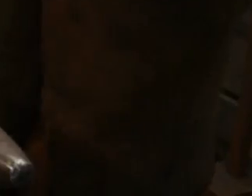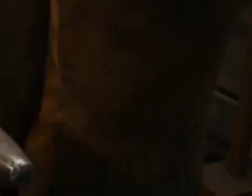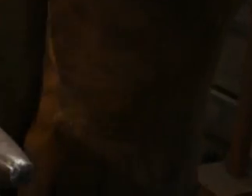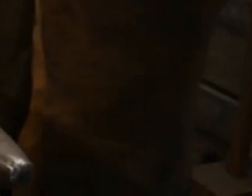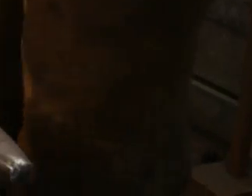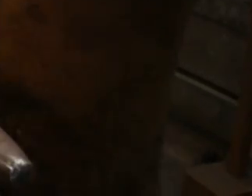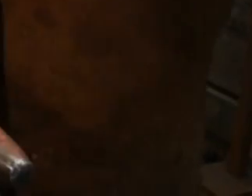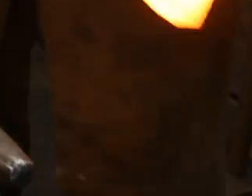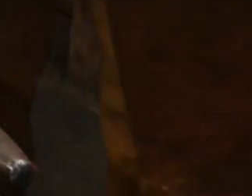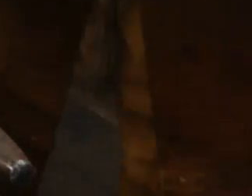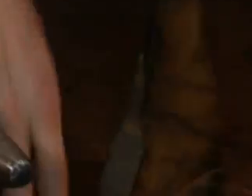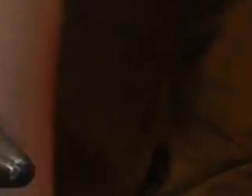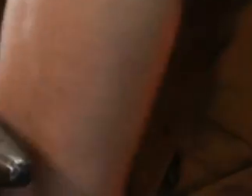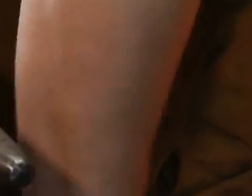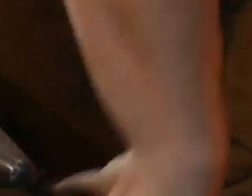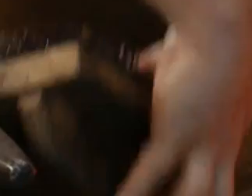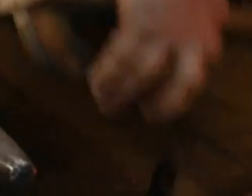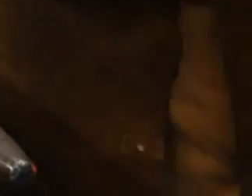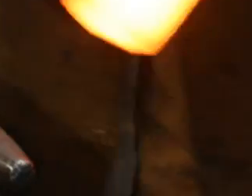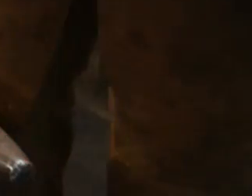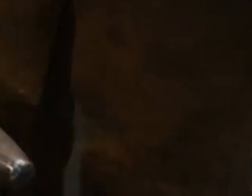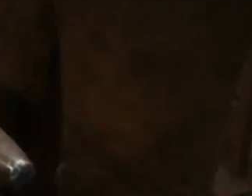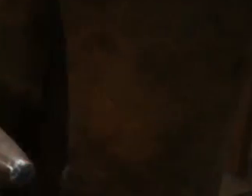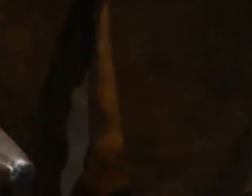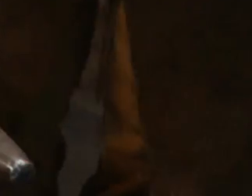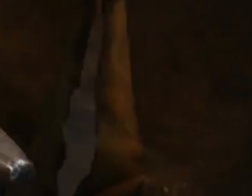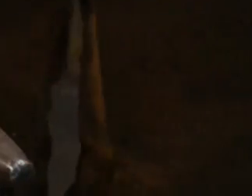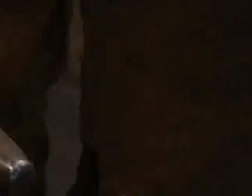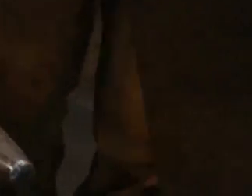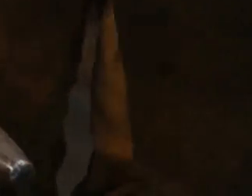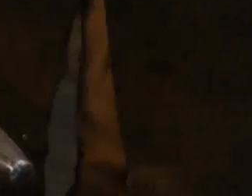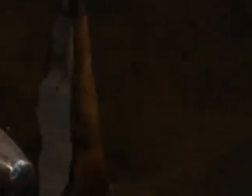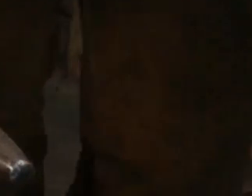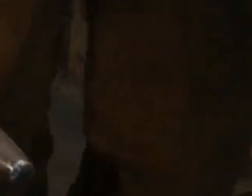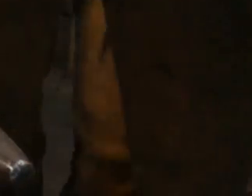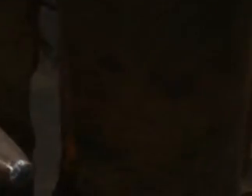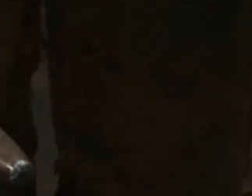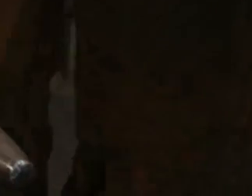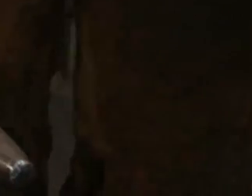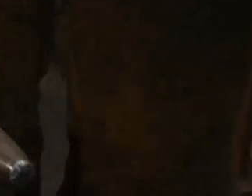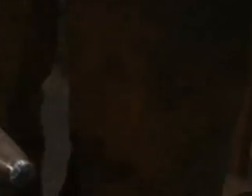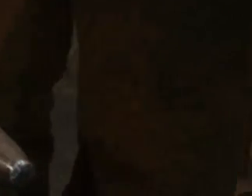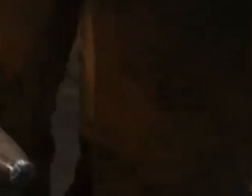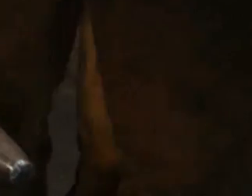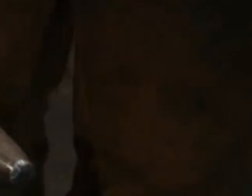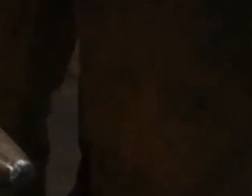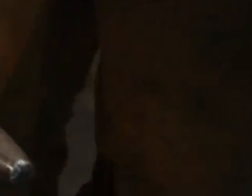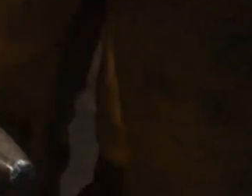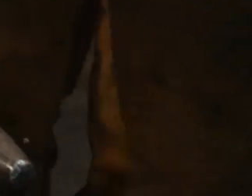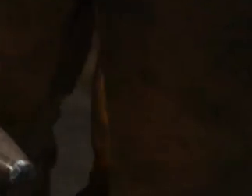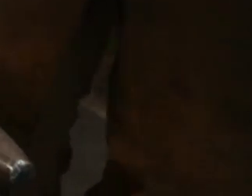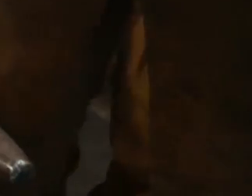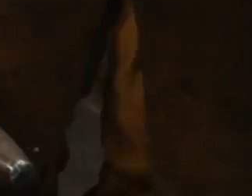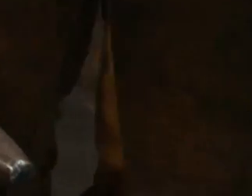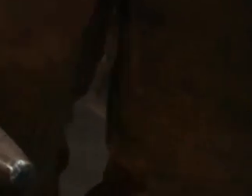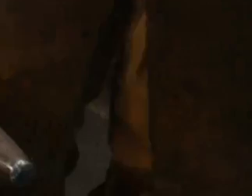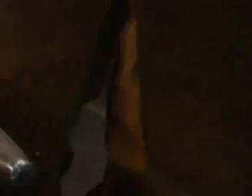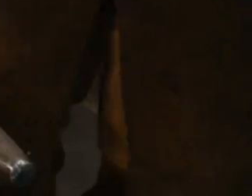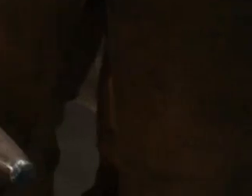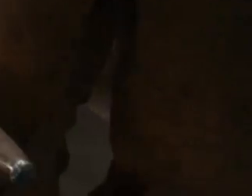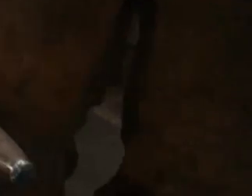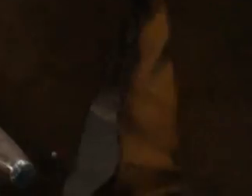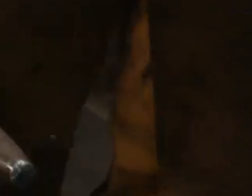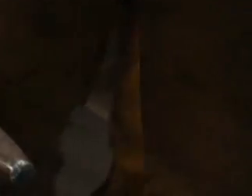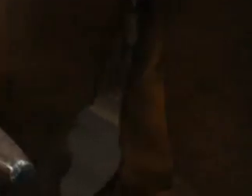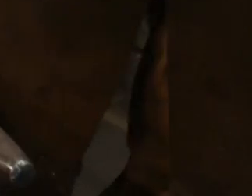Hit those like buttons, people. Corey Shire, hashtag Roy. I'm sure I can figure out where the term fairy flip came from,